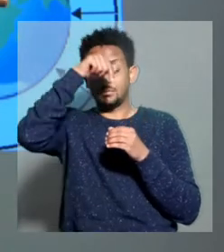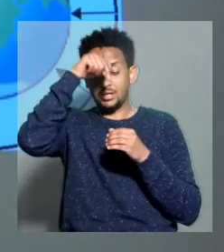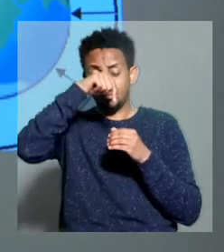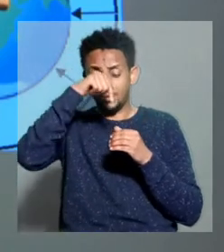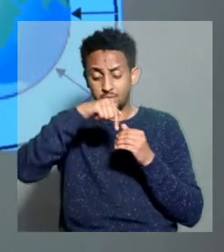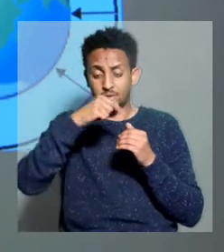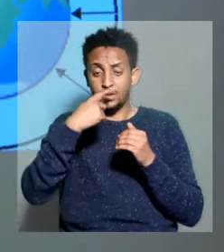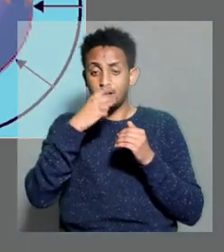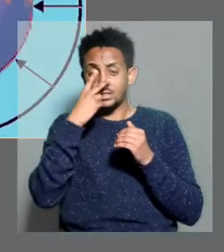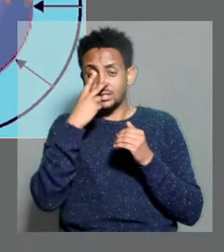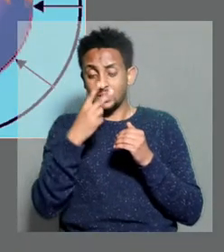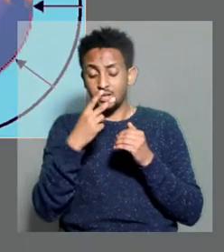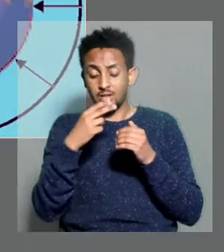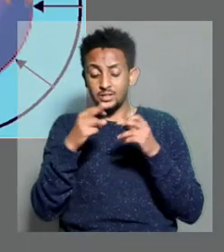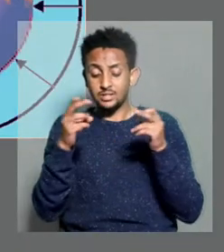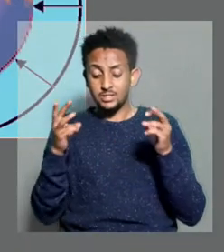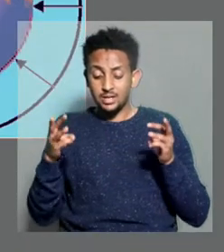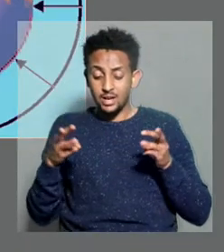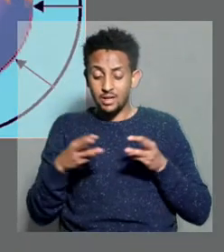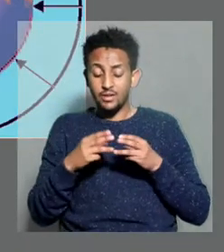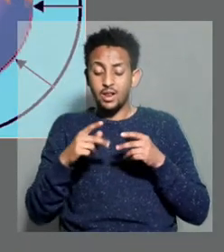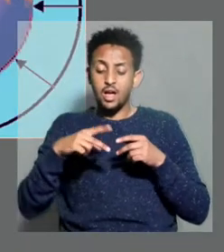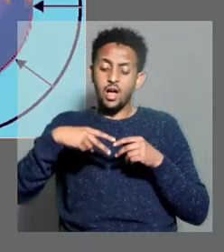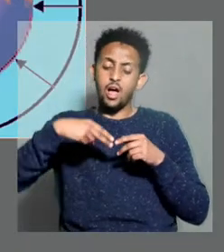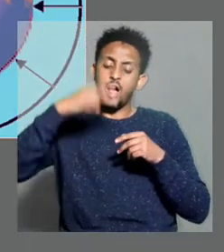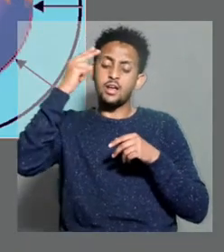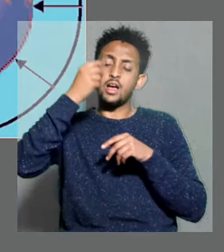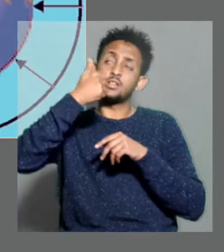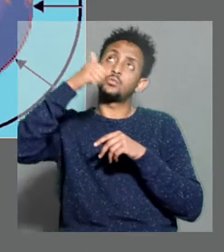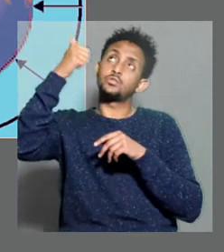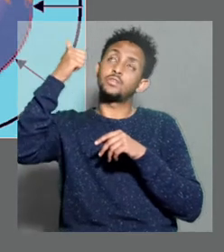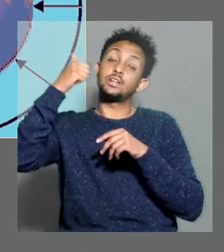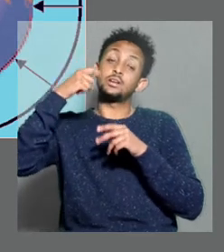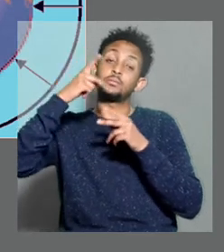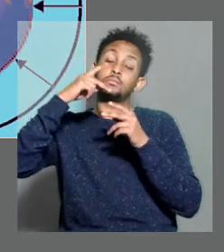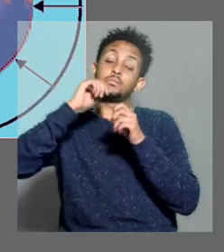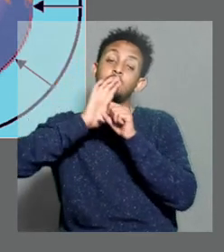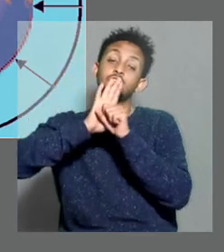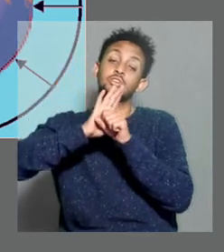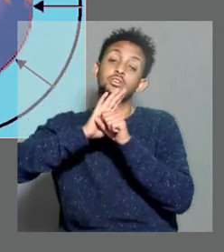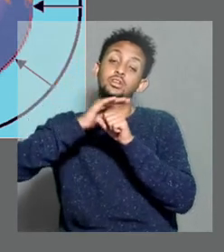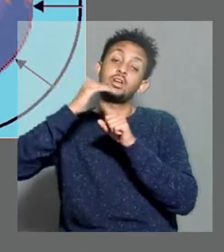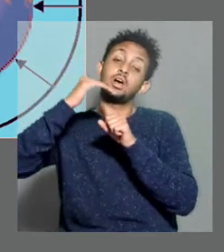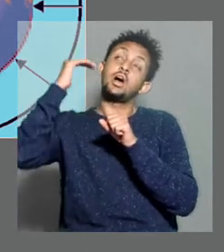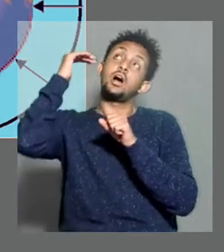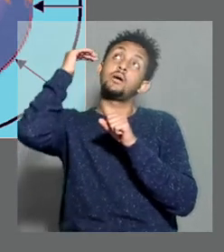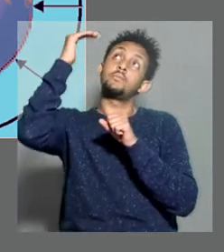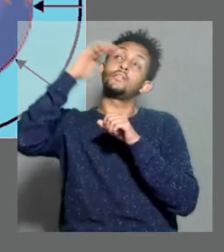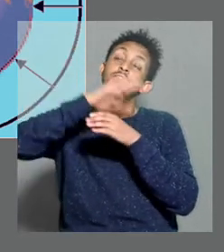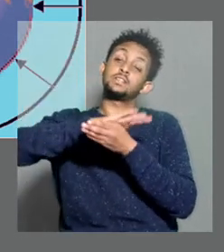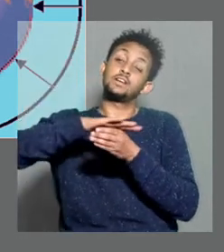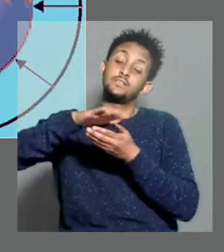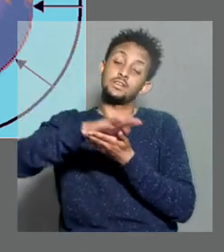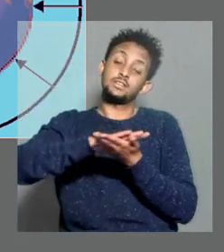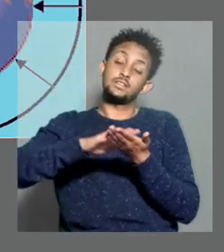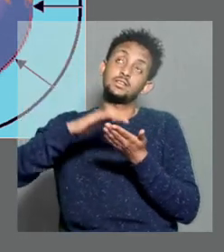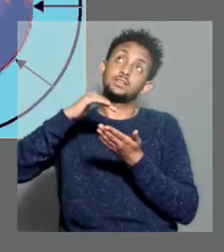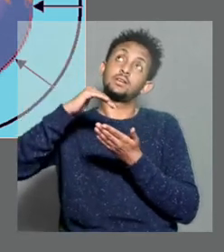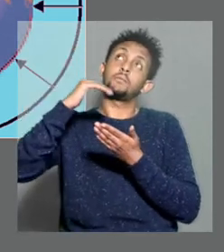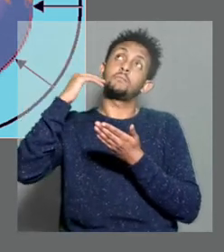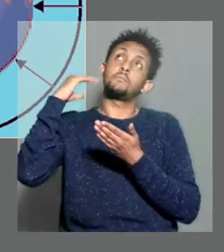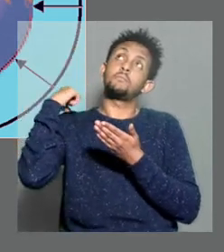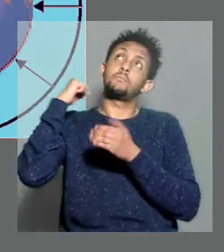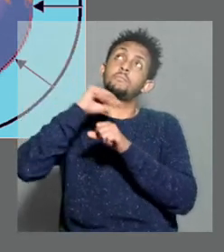deeper at sea level, you'd have higher atmospheric pressure, and as you go above surface of the Earth, might be